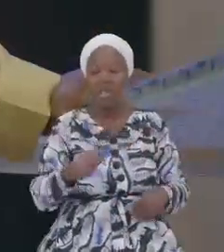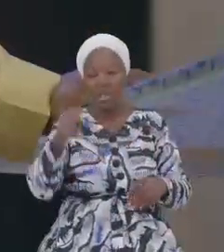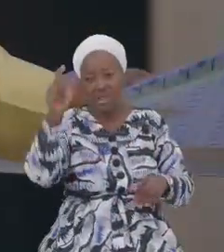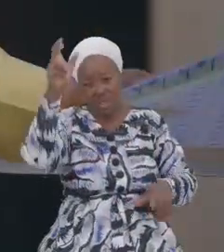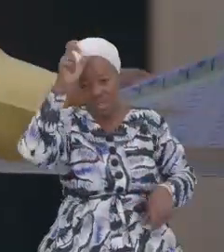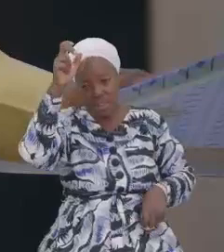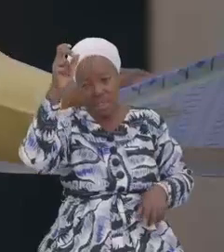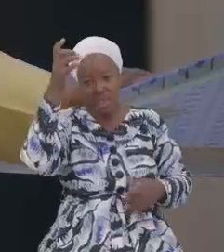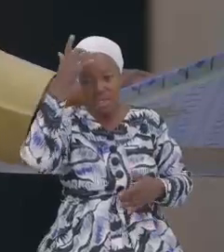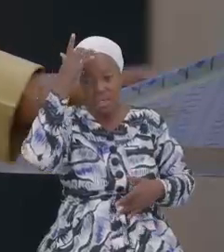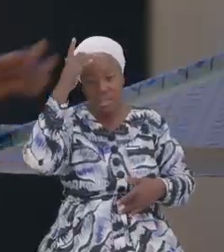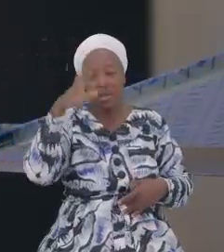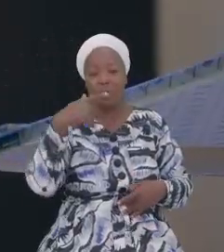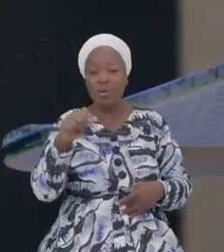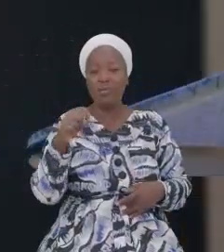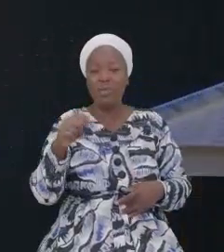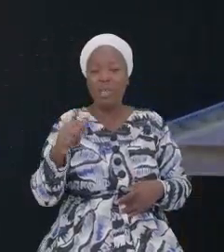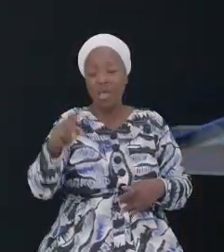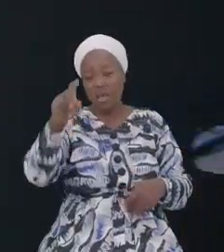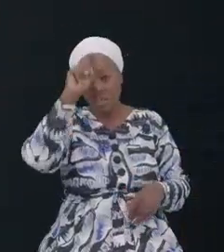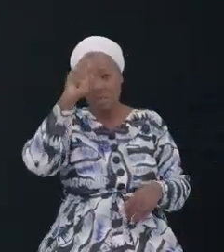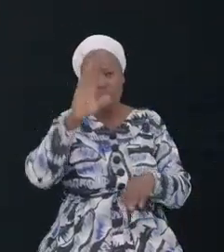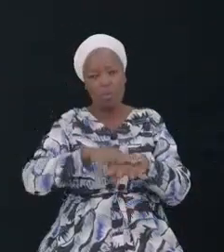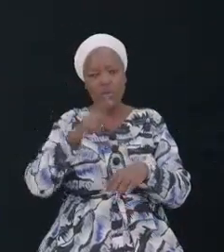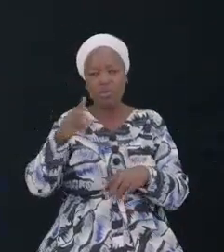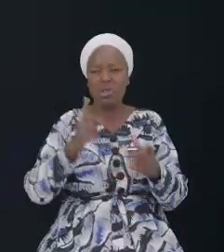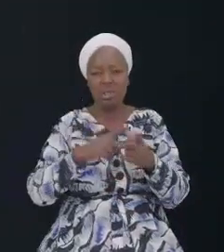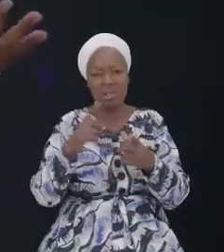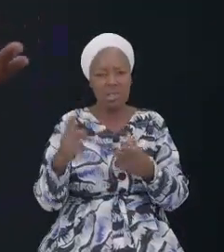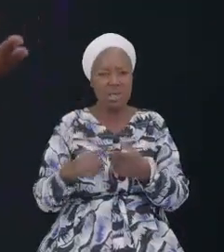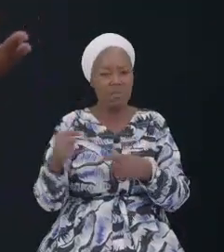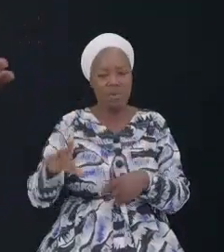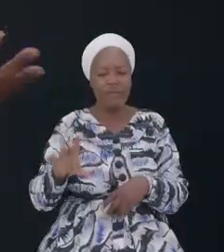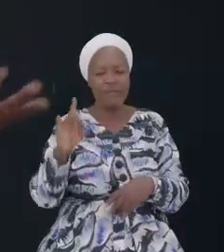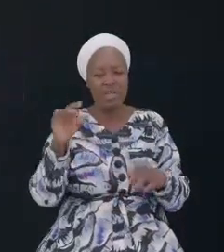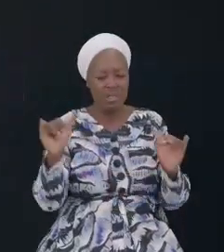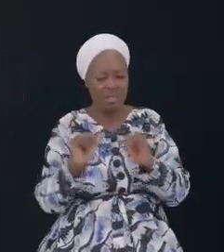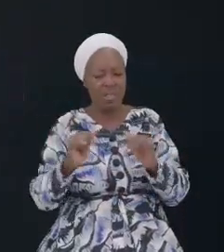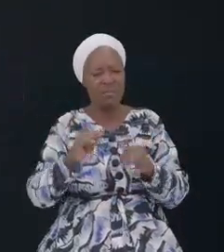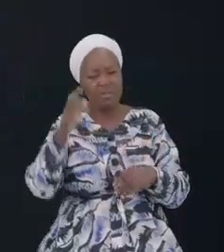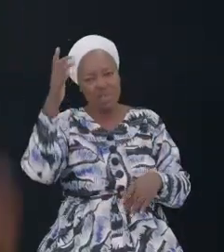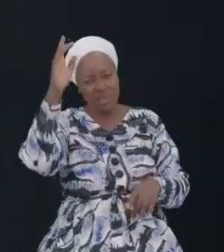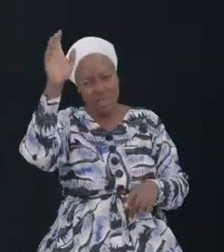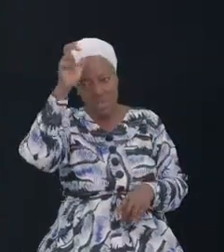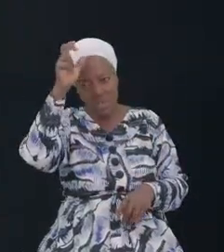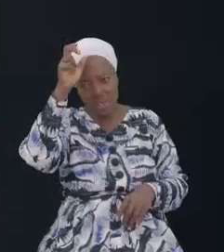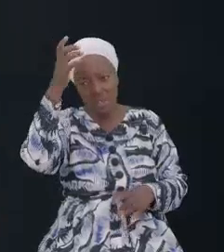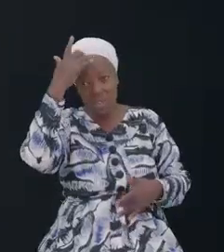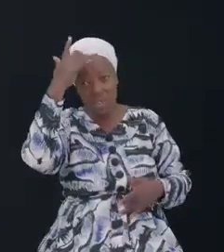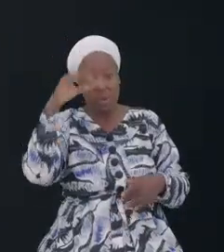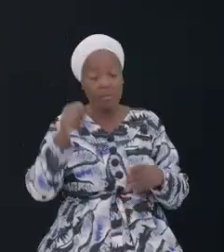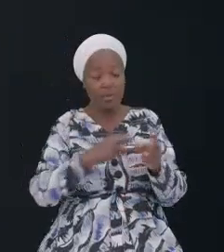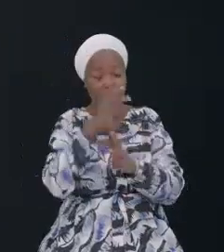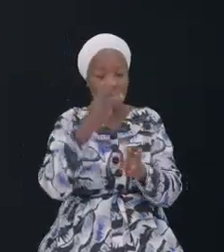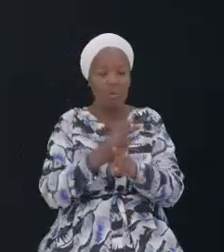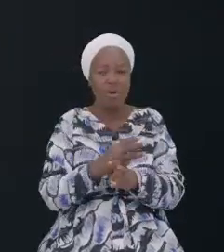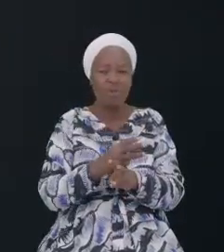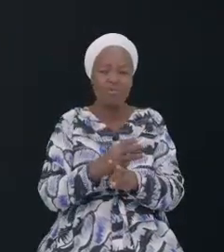of Egypt upon you. Then we find the same disease of the world rampant among us.